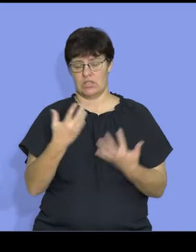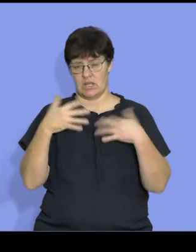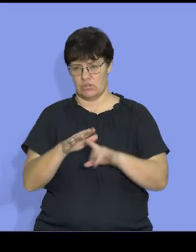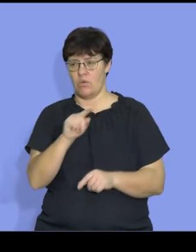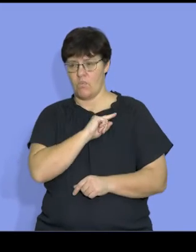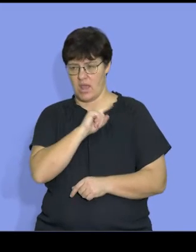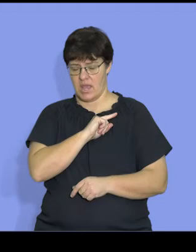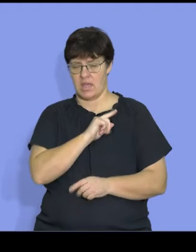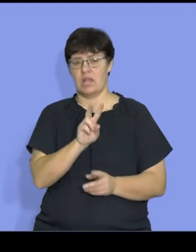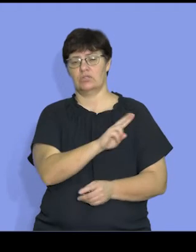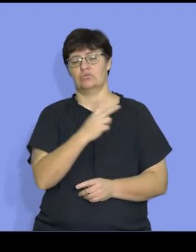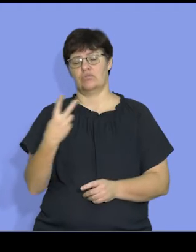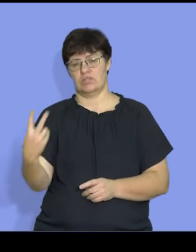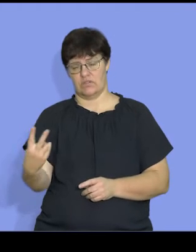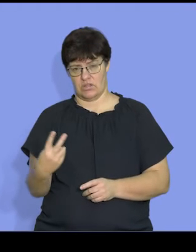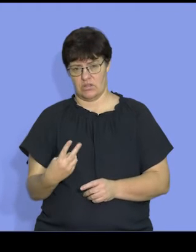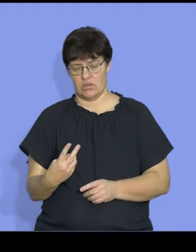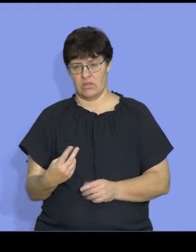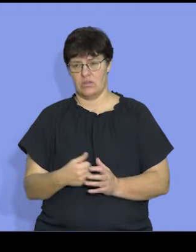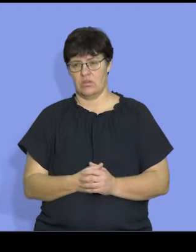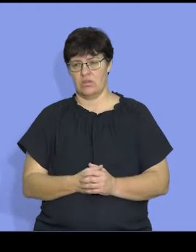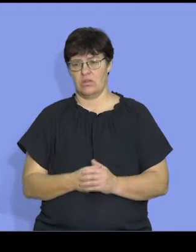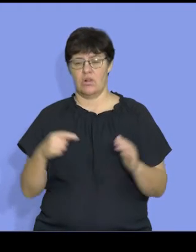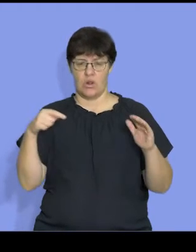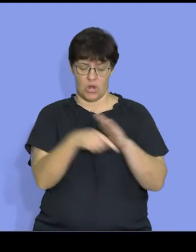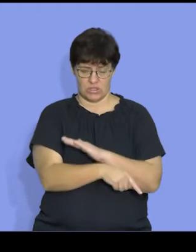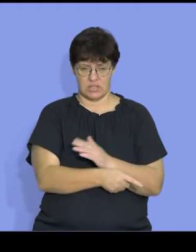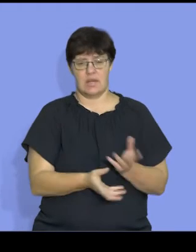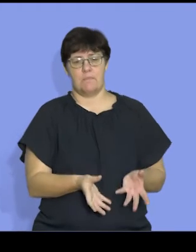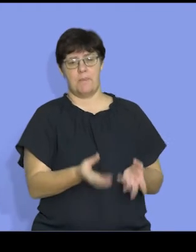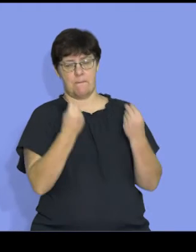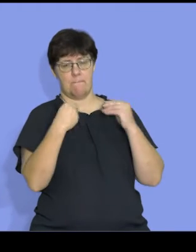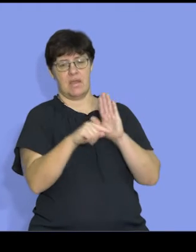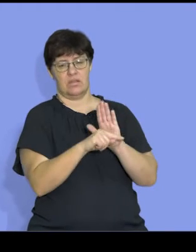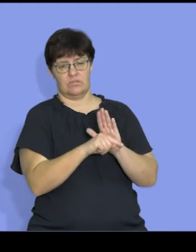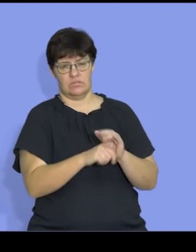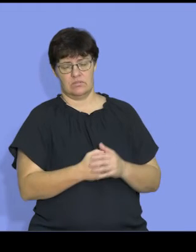is a transfer, which is loss and gain of electrons. Right.